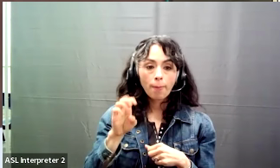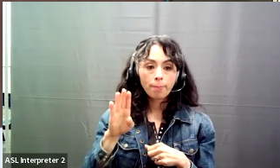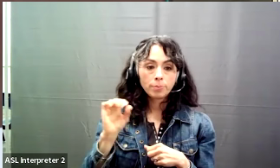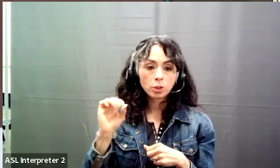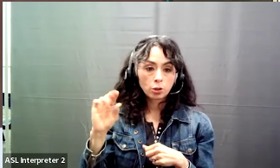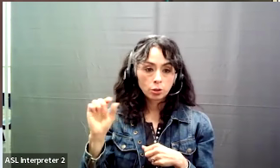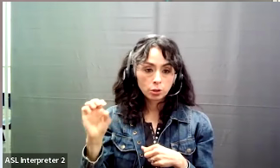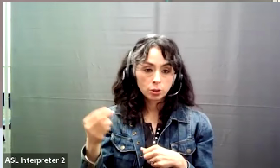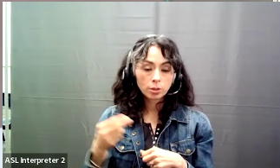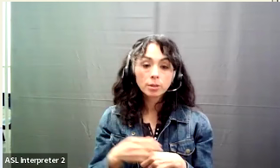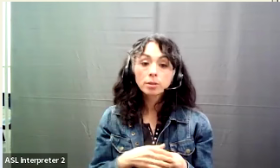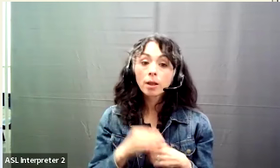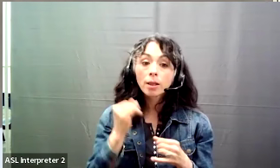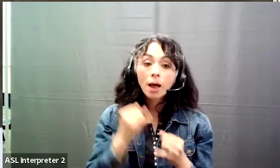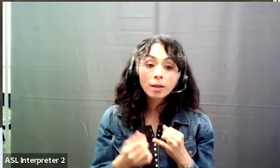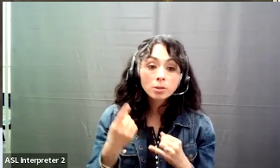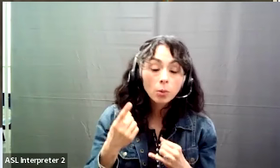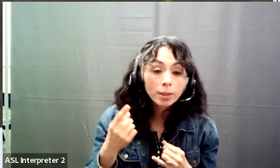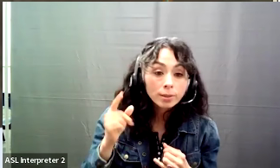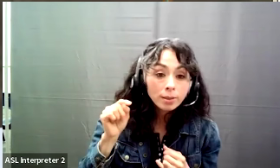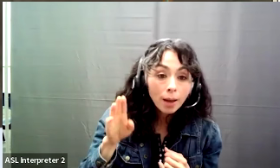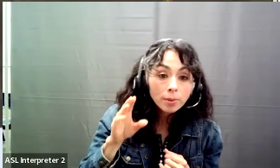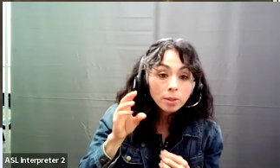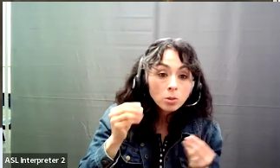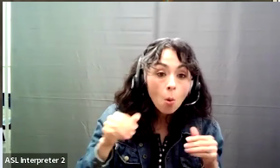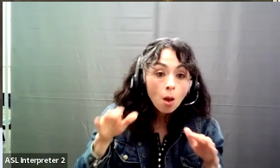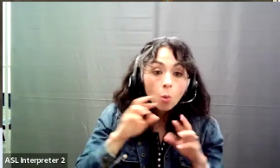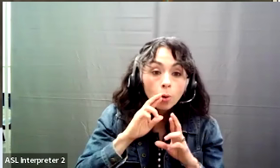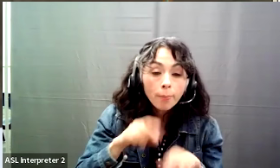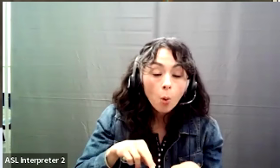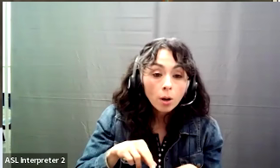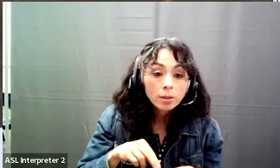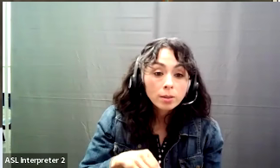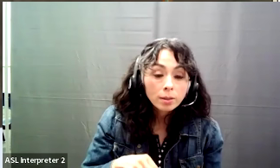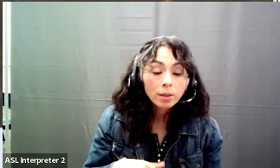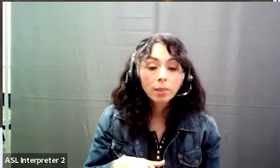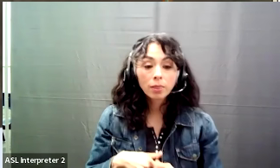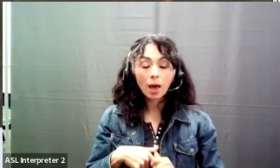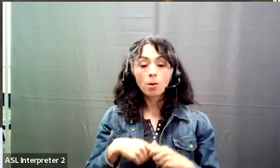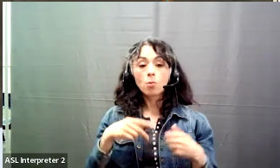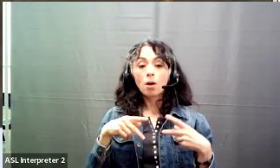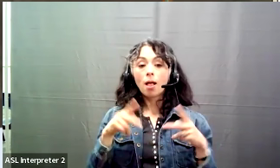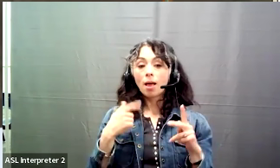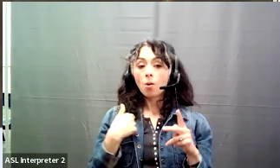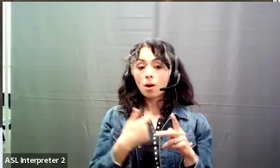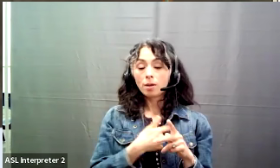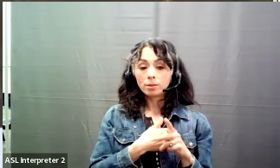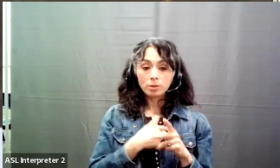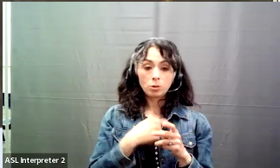web survey later on. And then when we have the soil report, which is the last tab, is going to allow